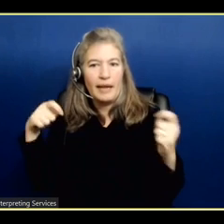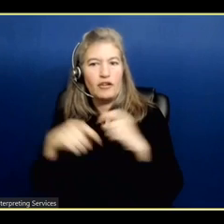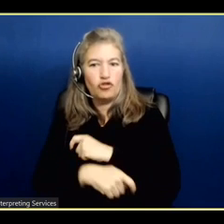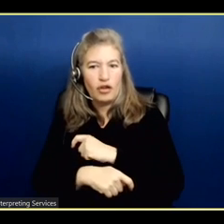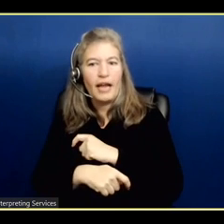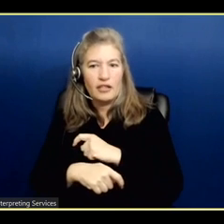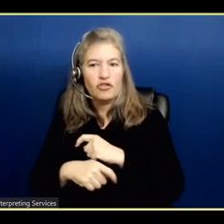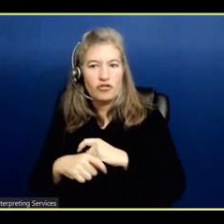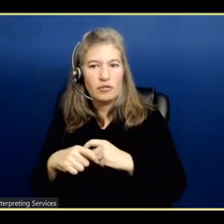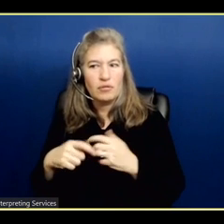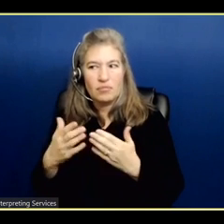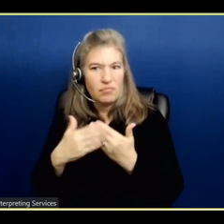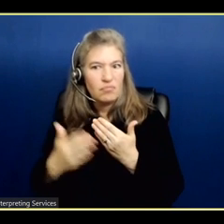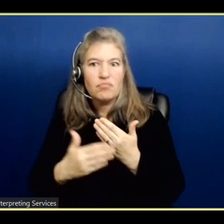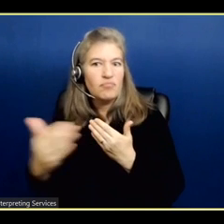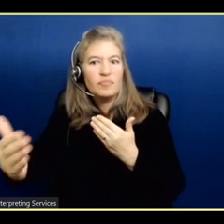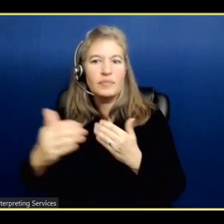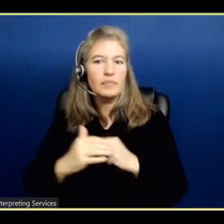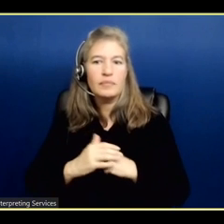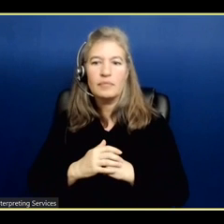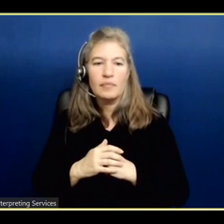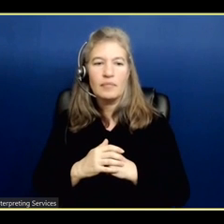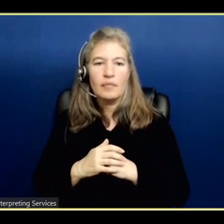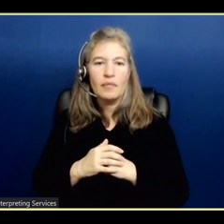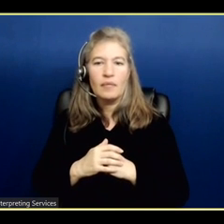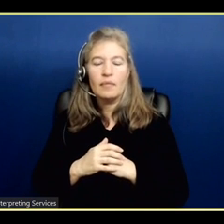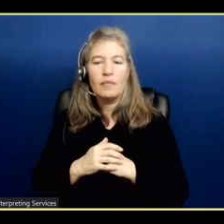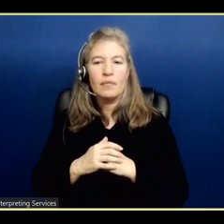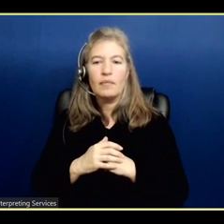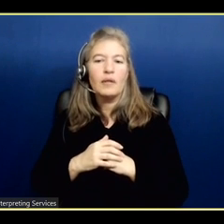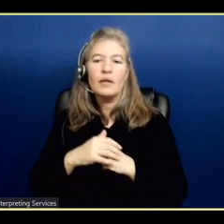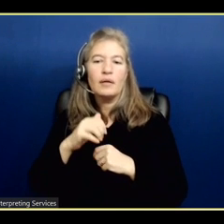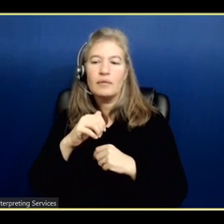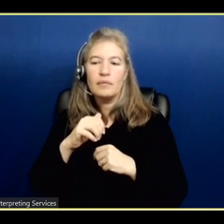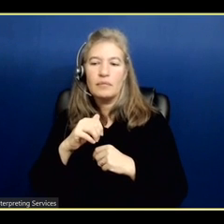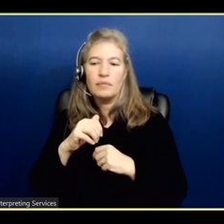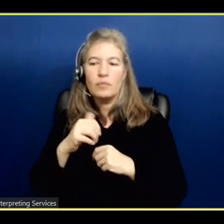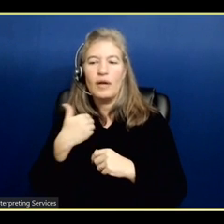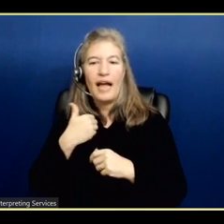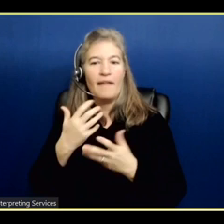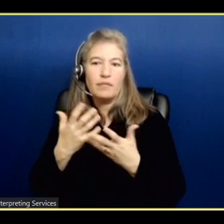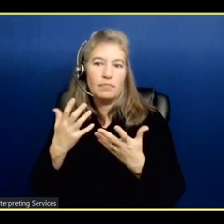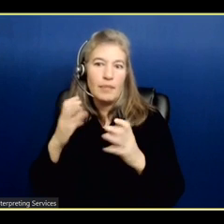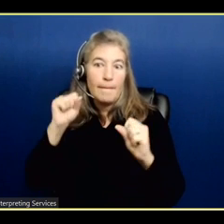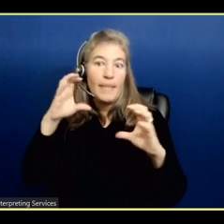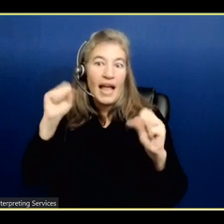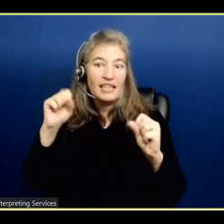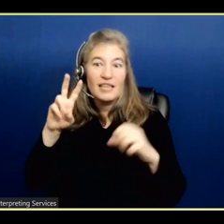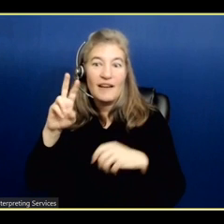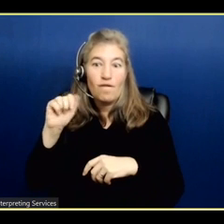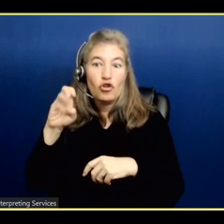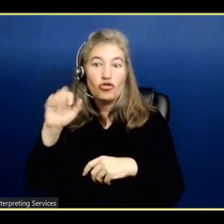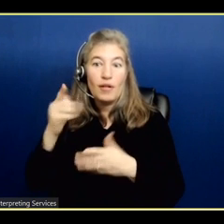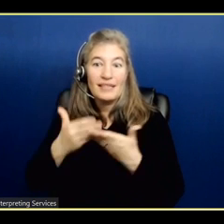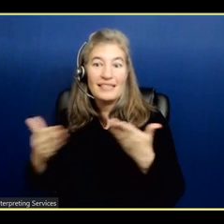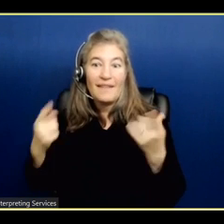and for all of our colleagues here for the leadership in this moment, and we'll turn this over to Christine.